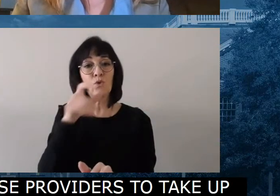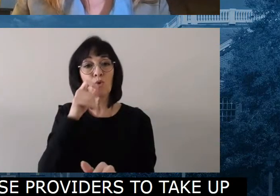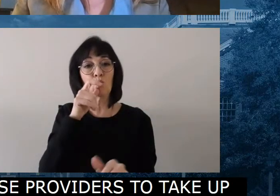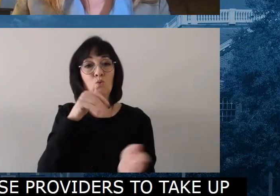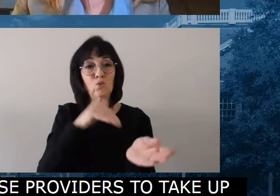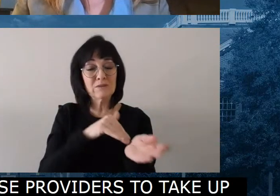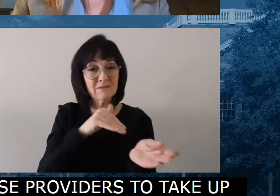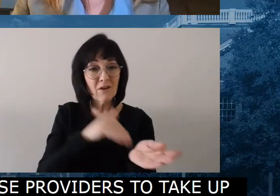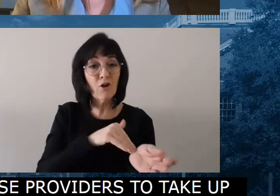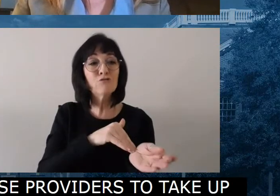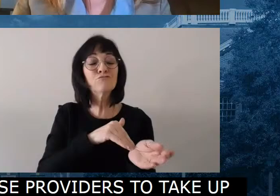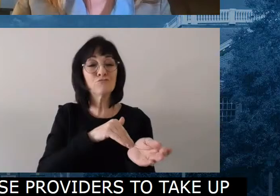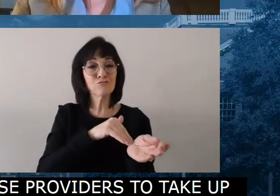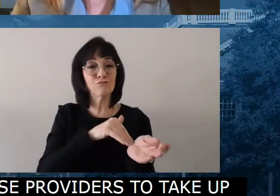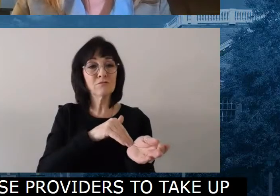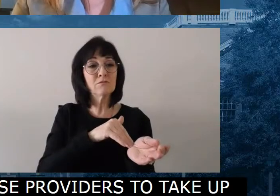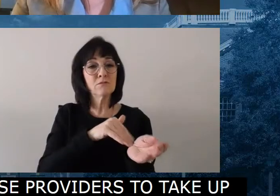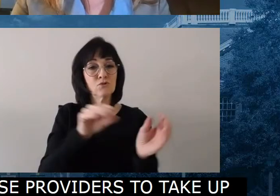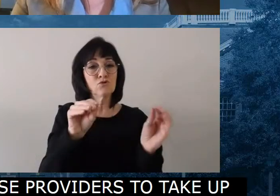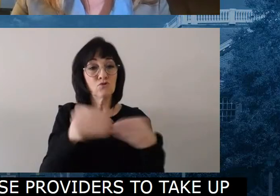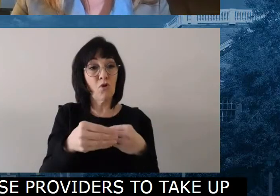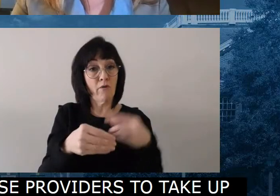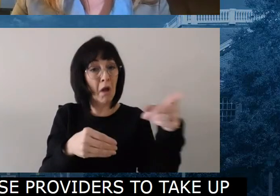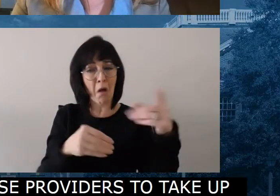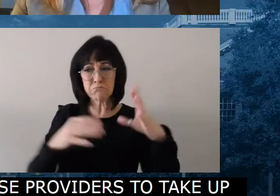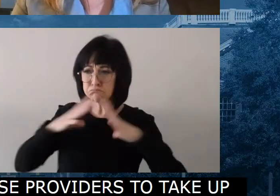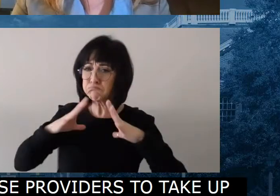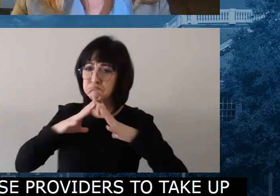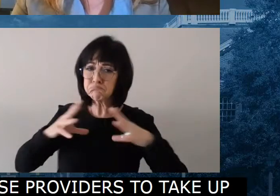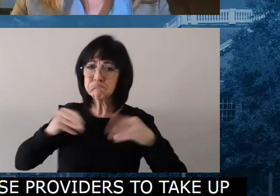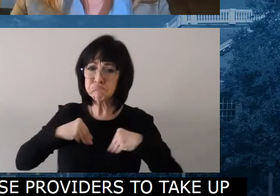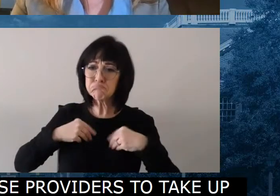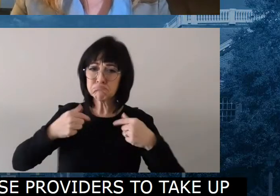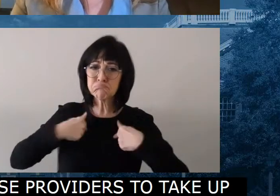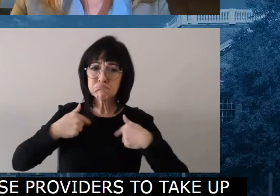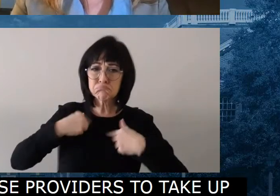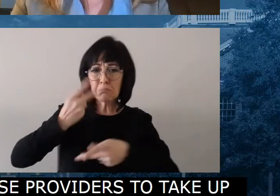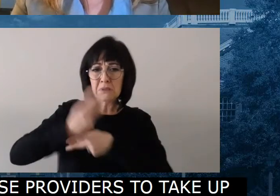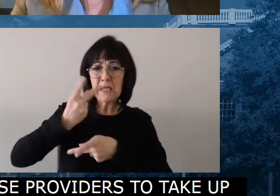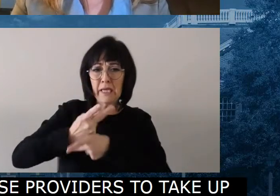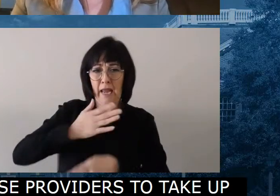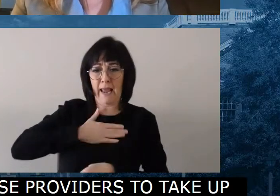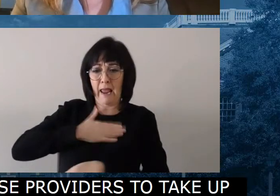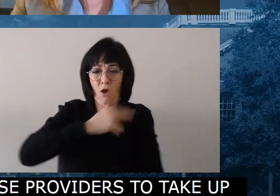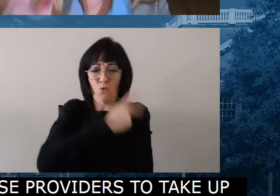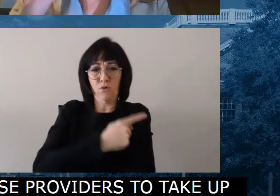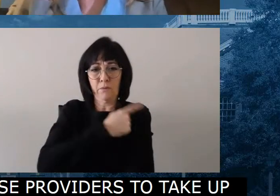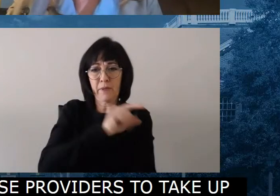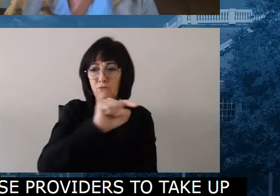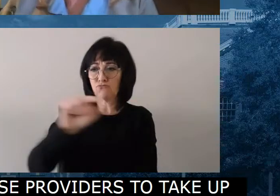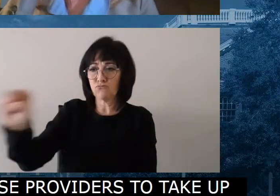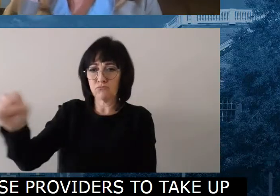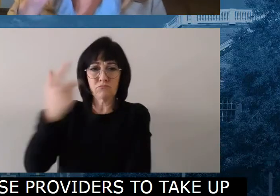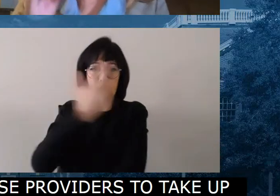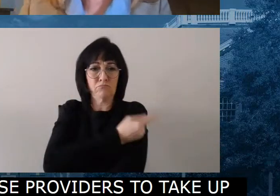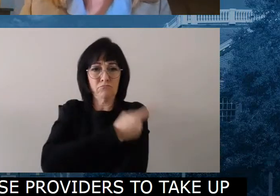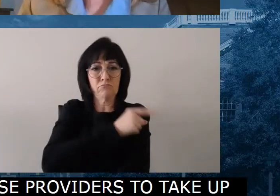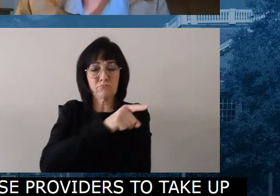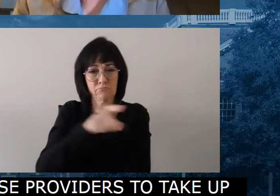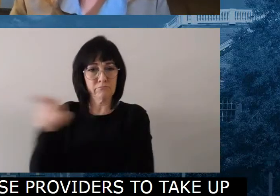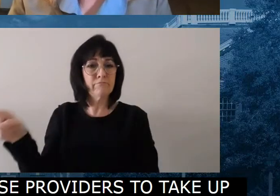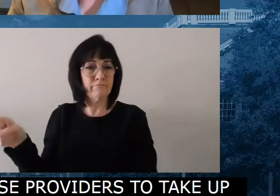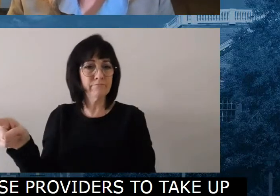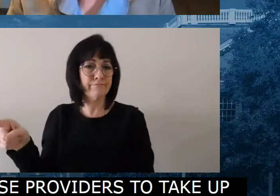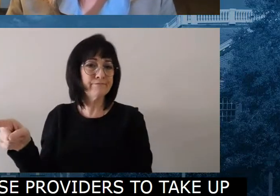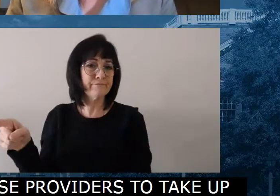it enthusiastically, frankly. So yeah, we do hear of problems anecdotally. Whether it's systemic or not, I